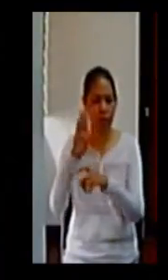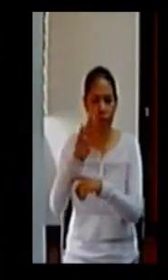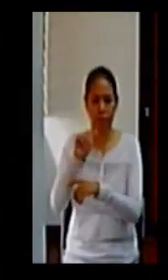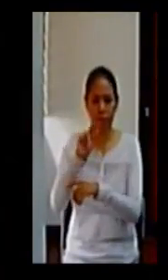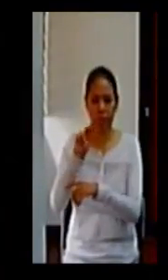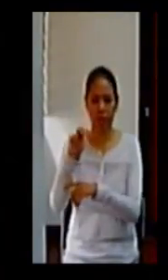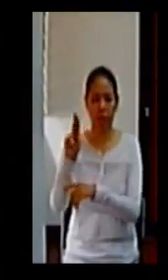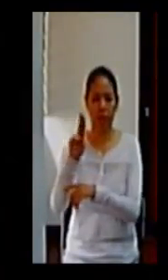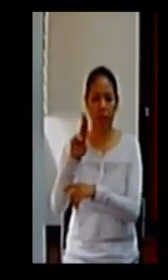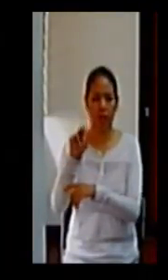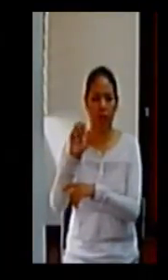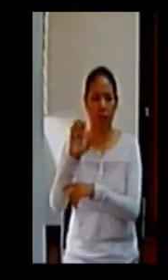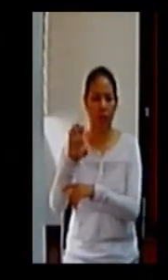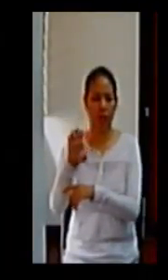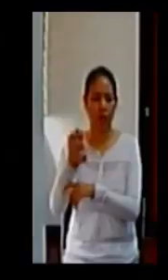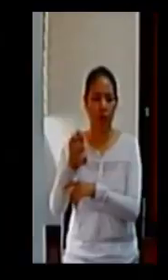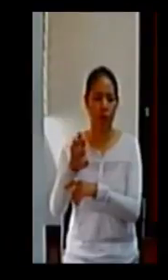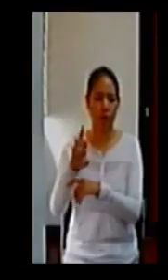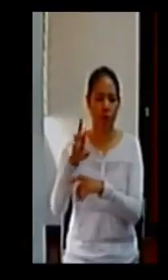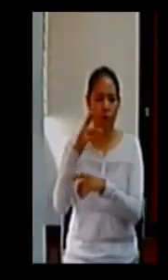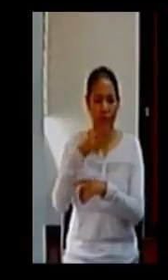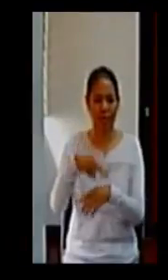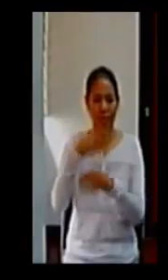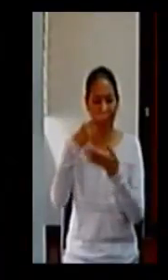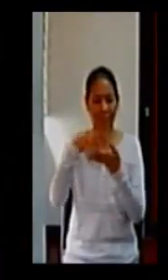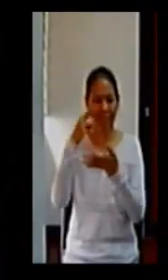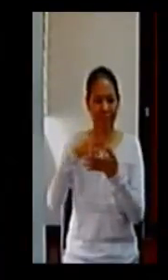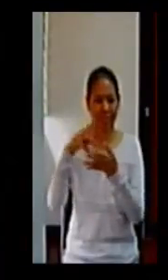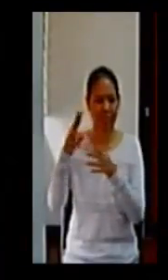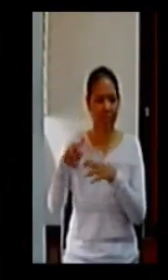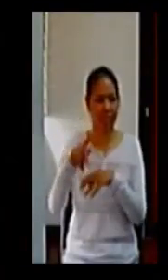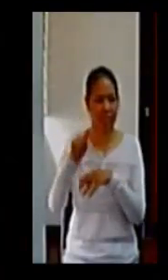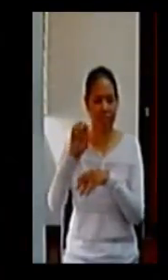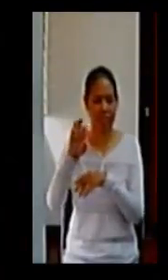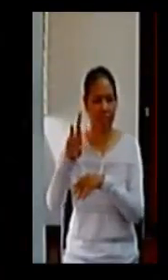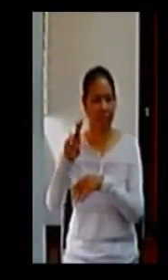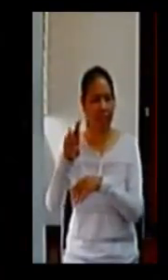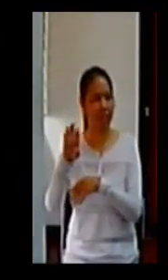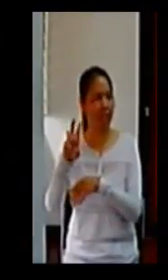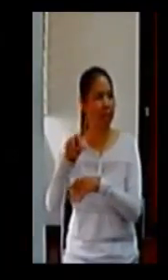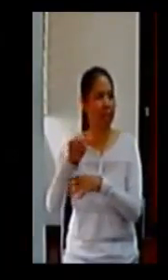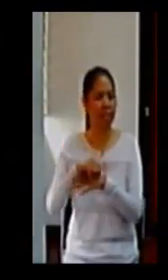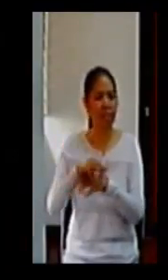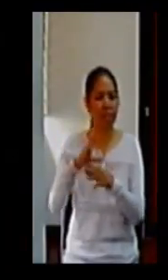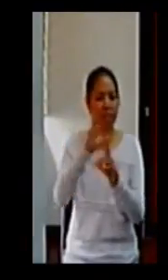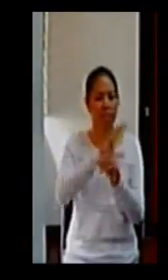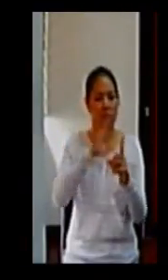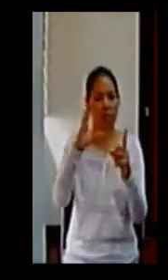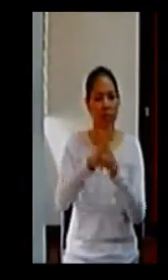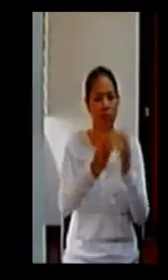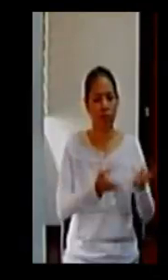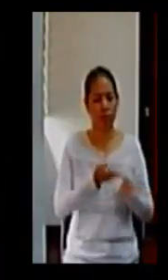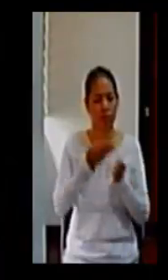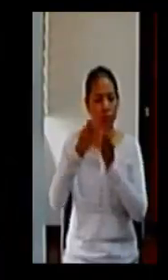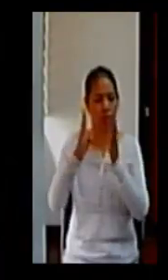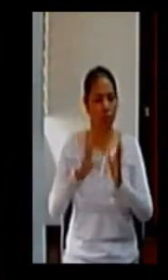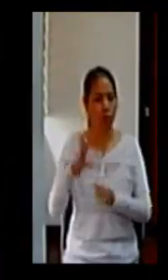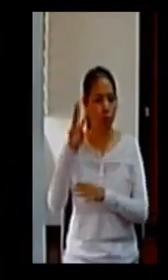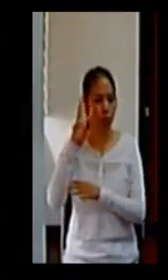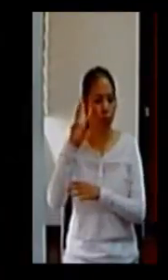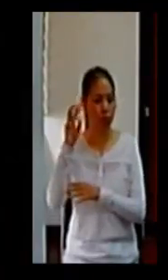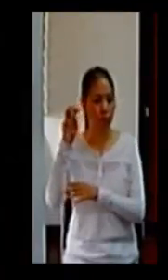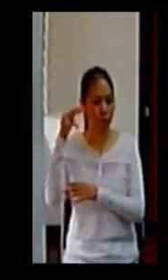Terraces. Ms. Dalia Naliu is a culture bearer, and Mr. William Mamanglo is the